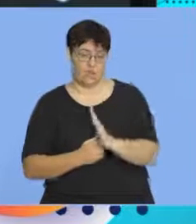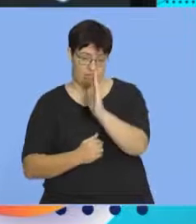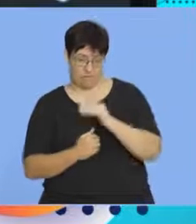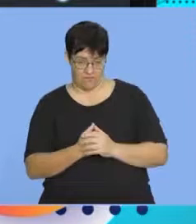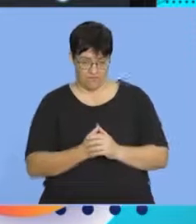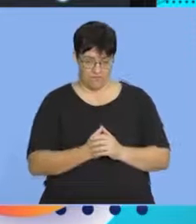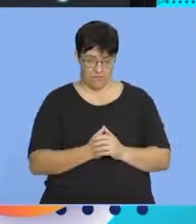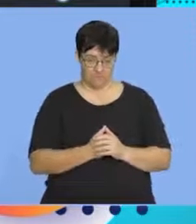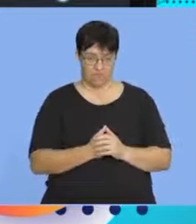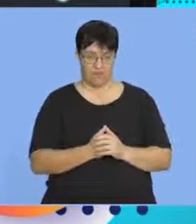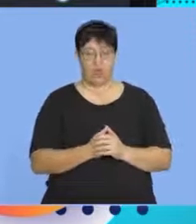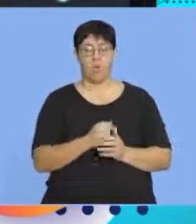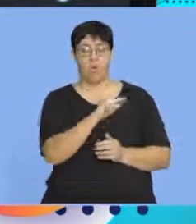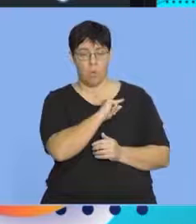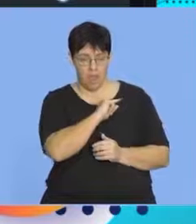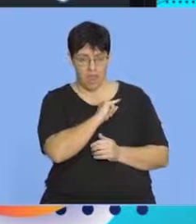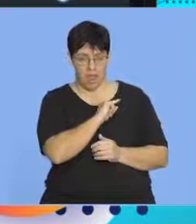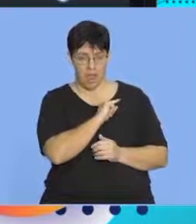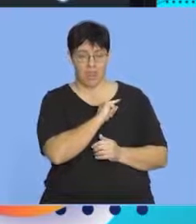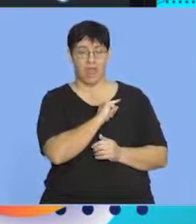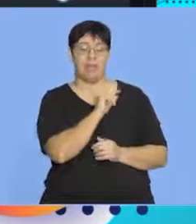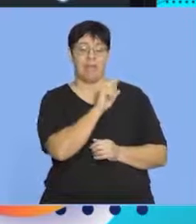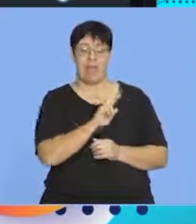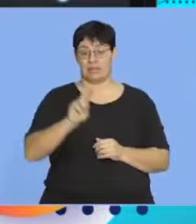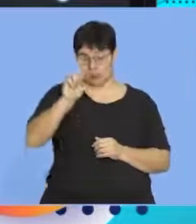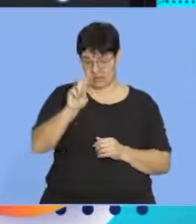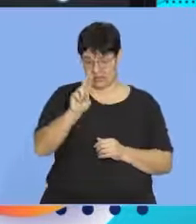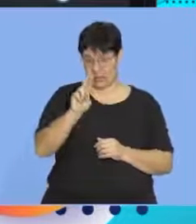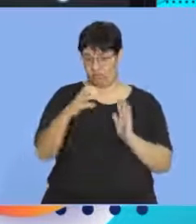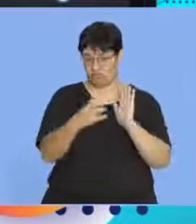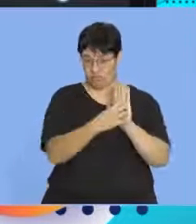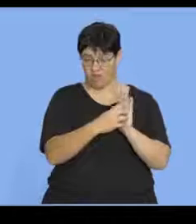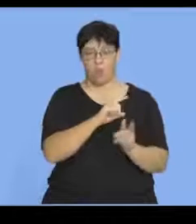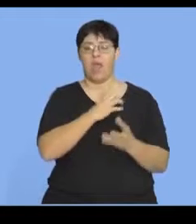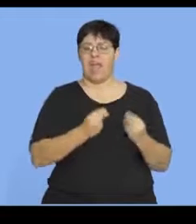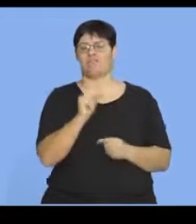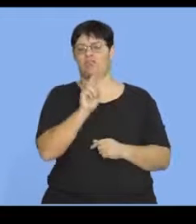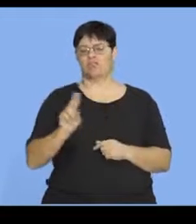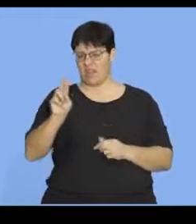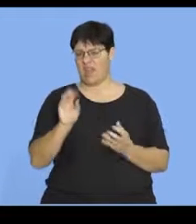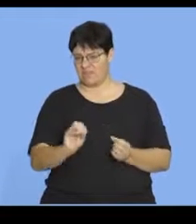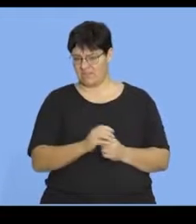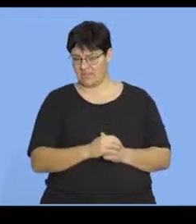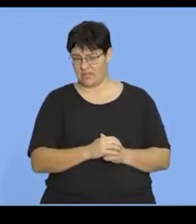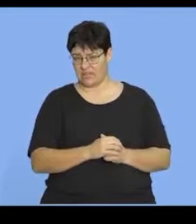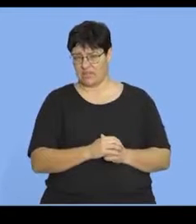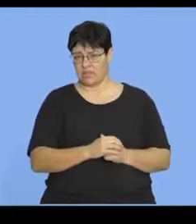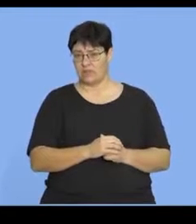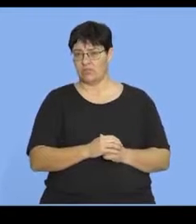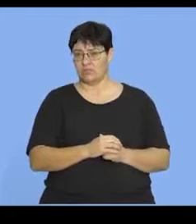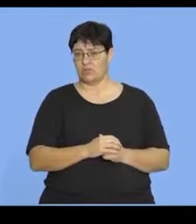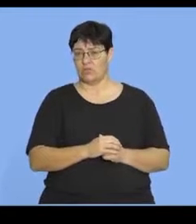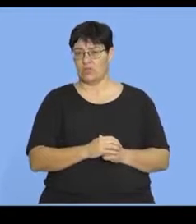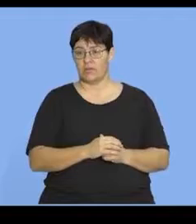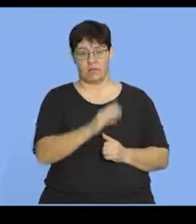an exponential graph because we have the square. And we know that the further apart they get, the smaller the force.